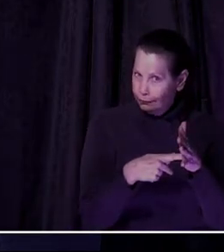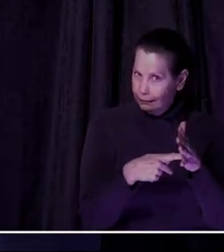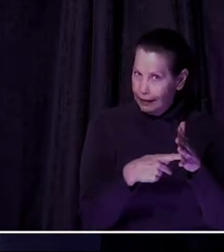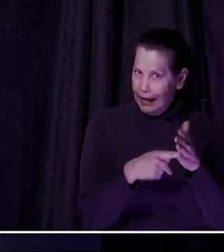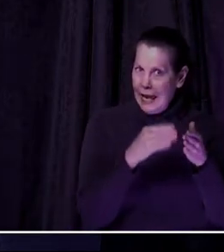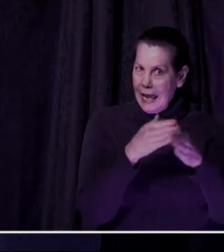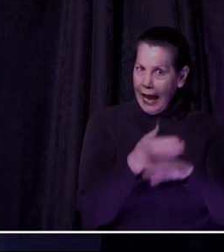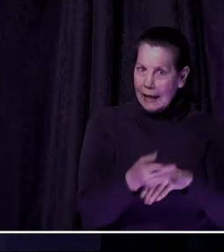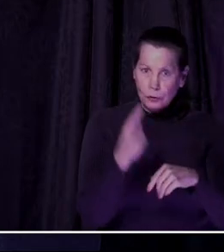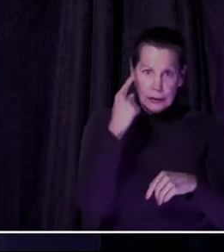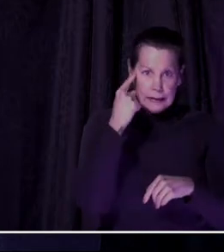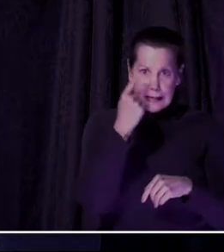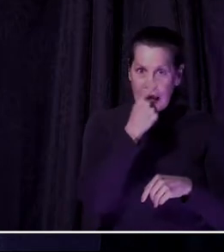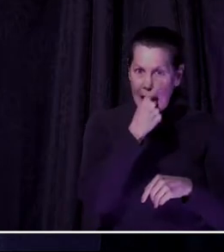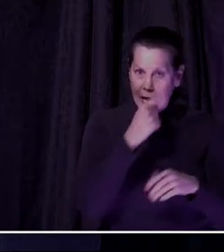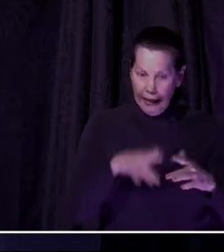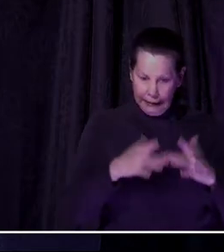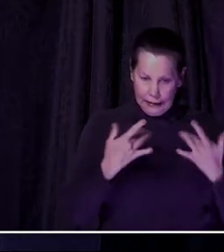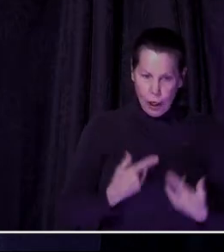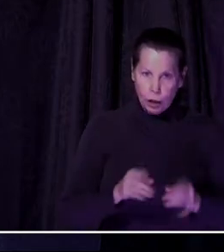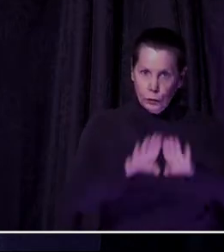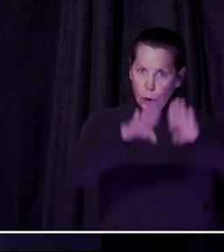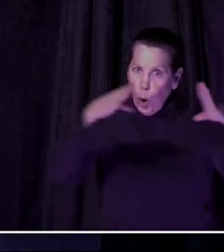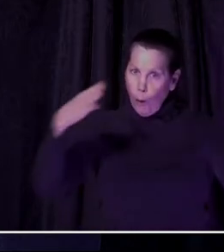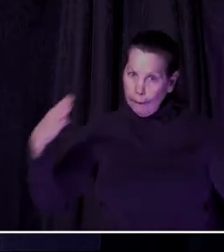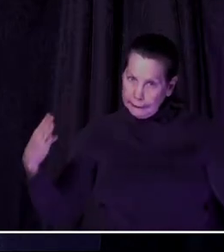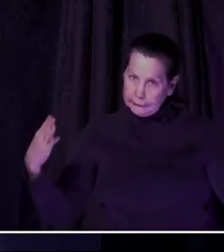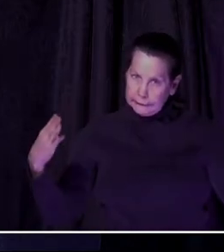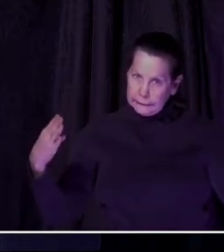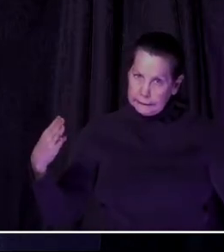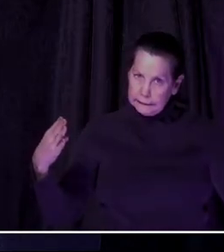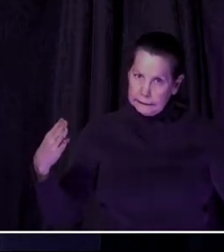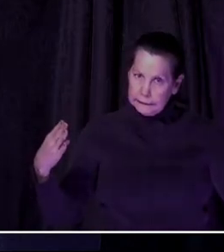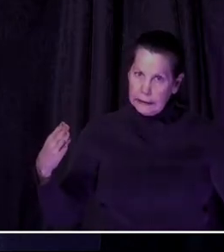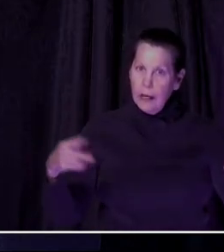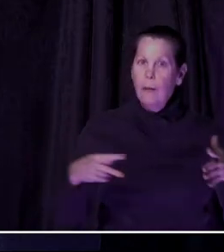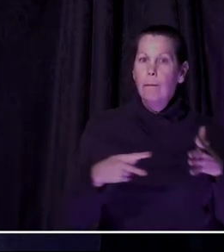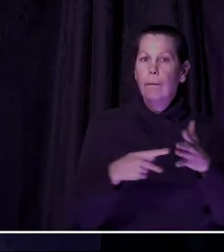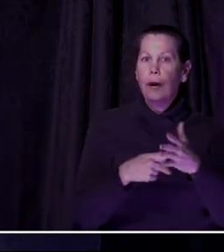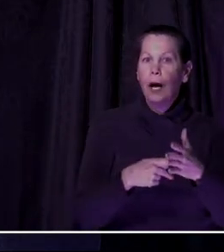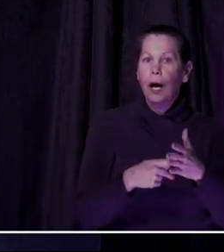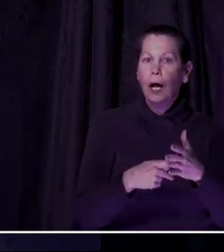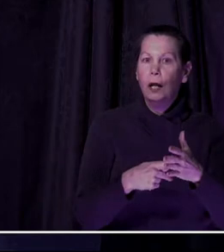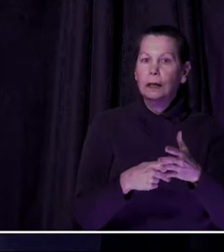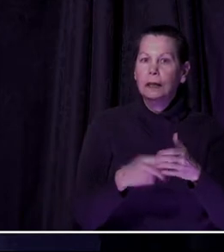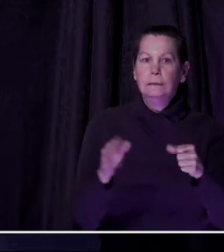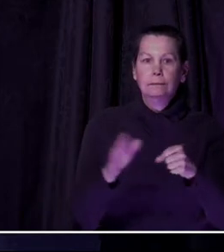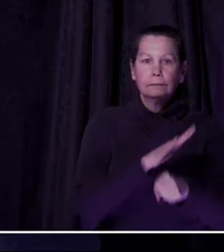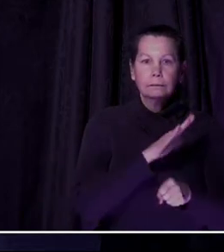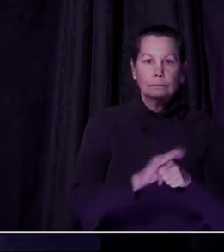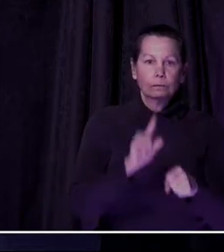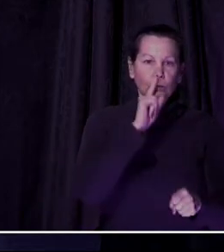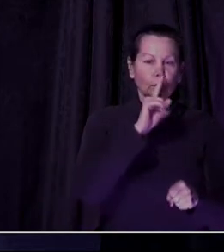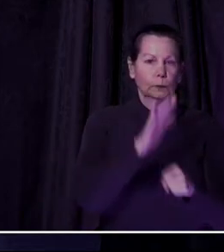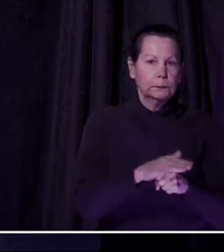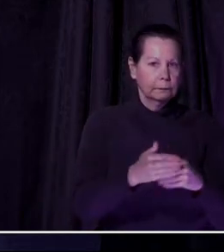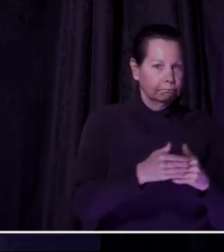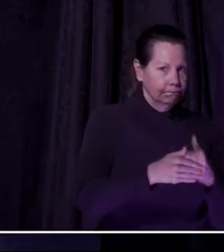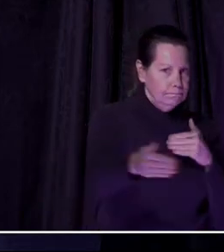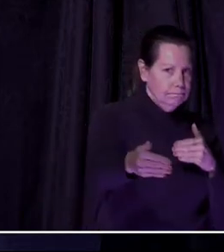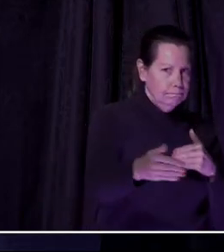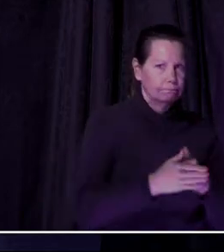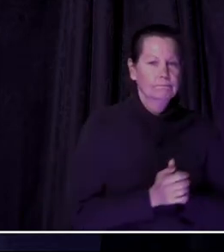after his eyes and heart was open, guess what? Paul went full throttle. He went